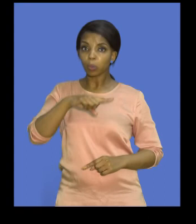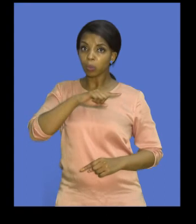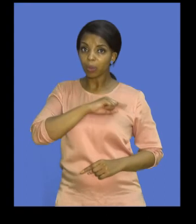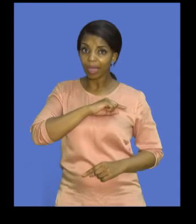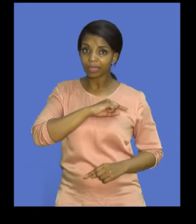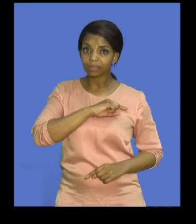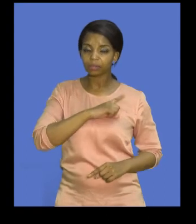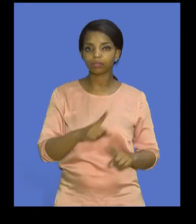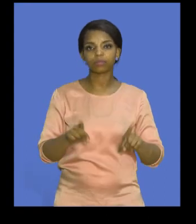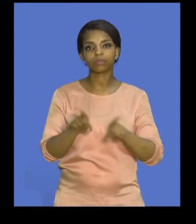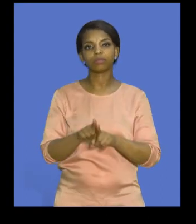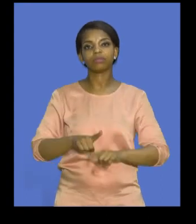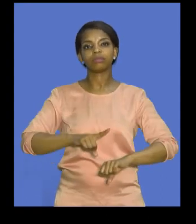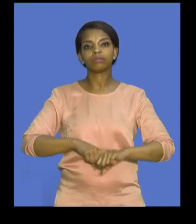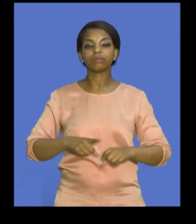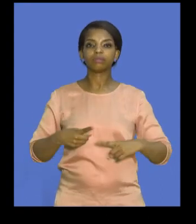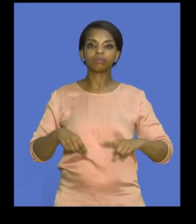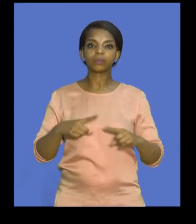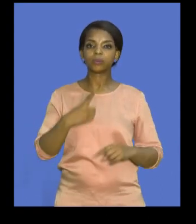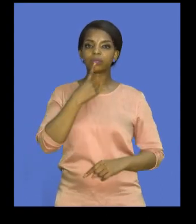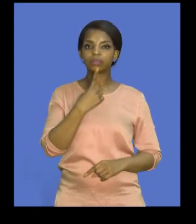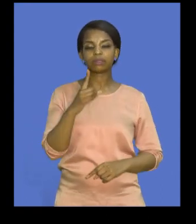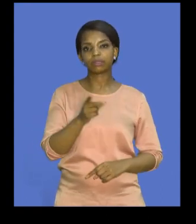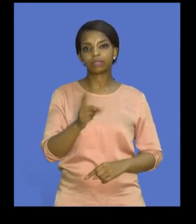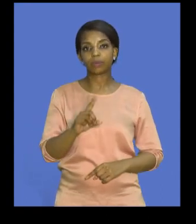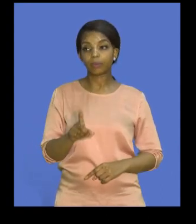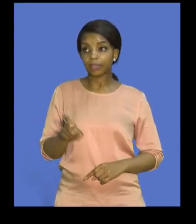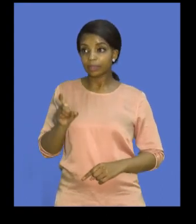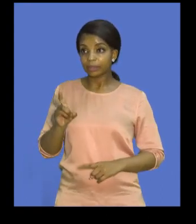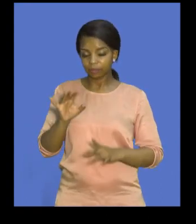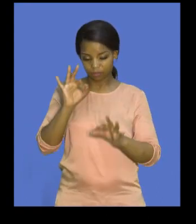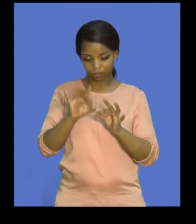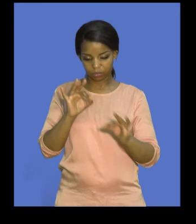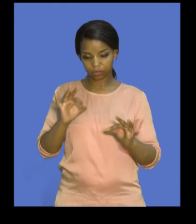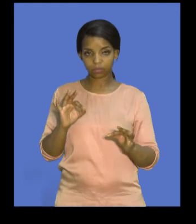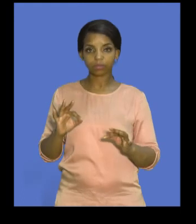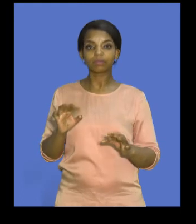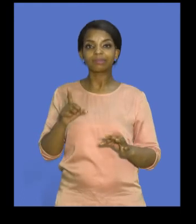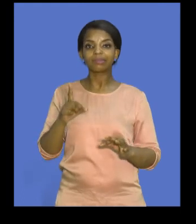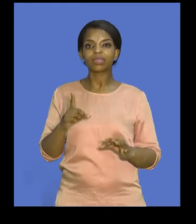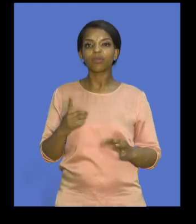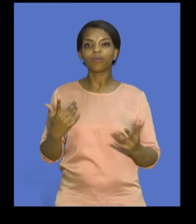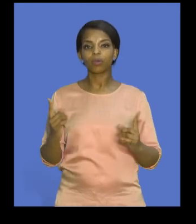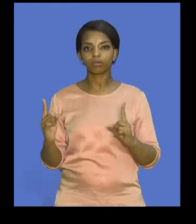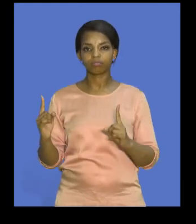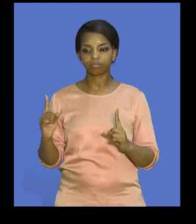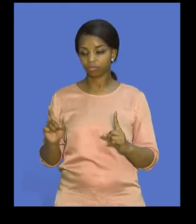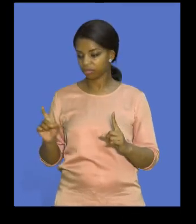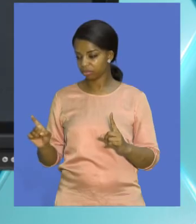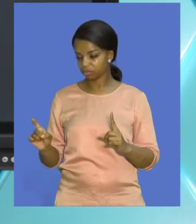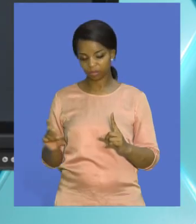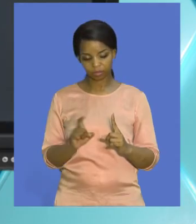is inversely proportional to the square of the distance. Take note, square of distance is different